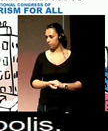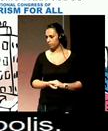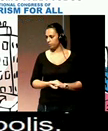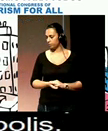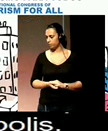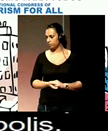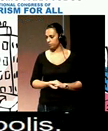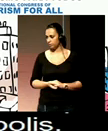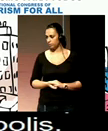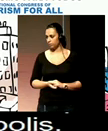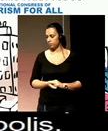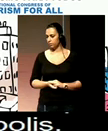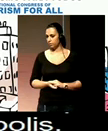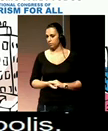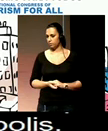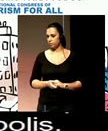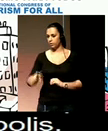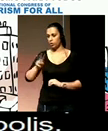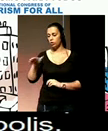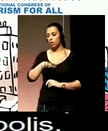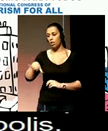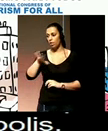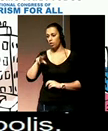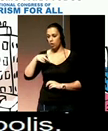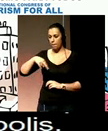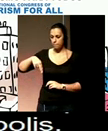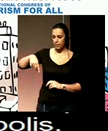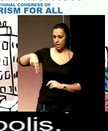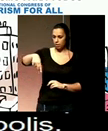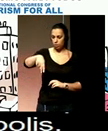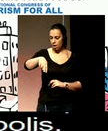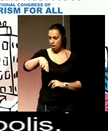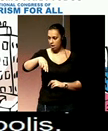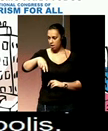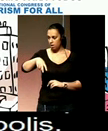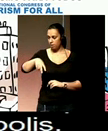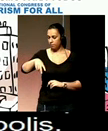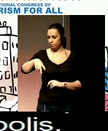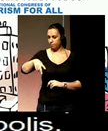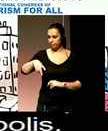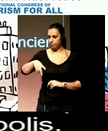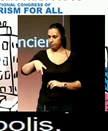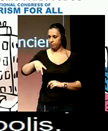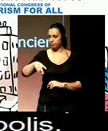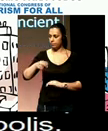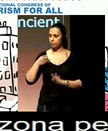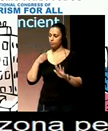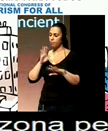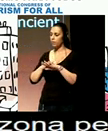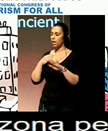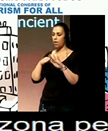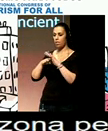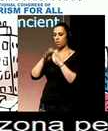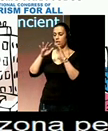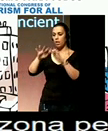The pedestrian route also gives access to the ancient Roman Herodian Theatre, which is located on the southwest slope of